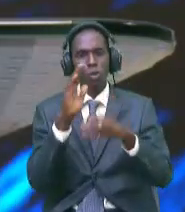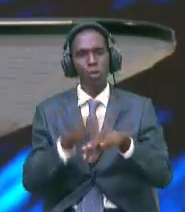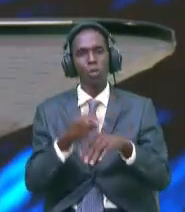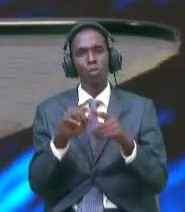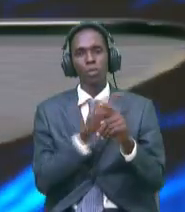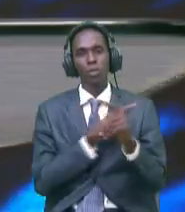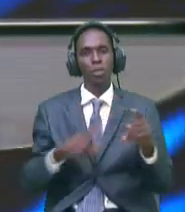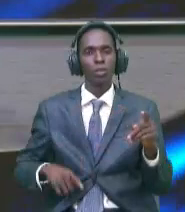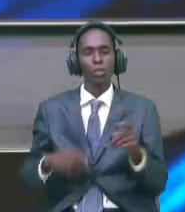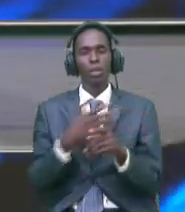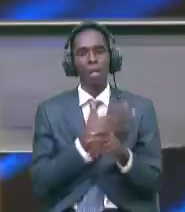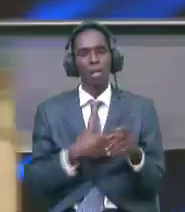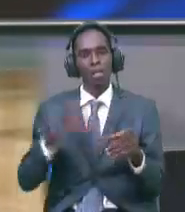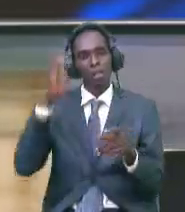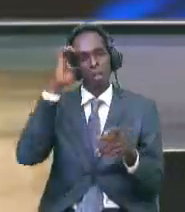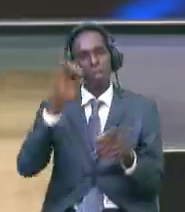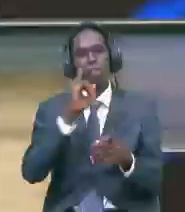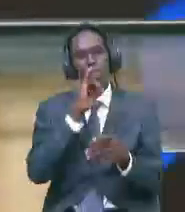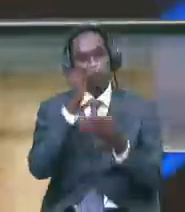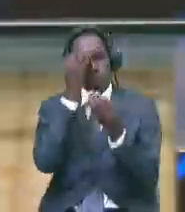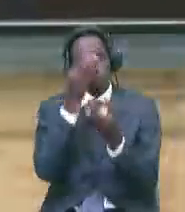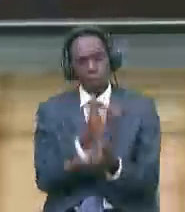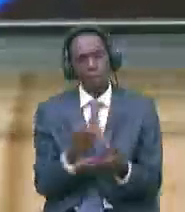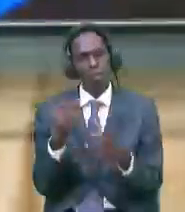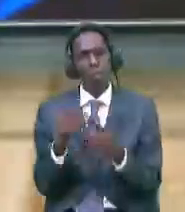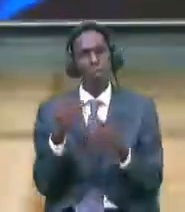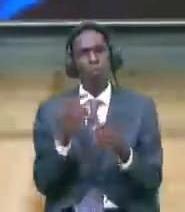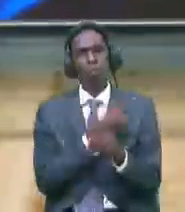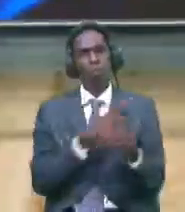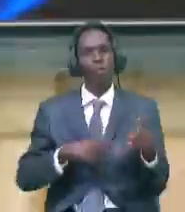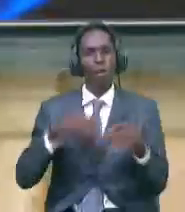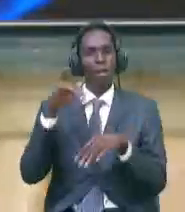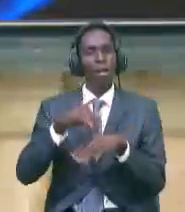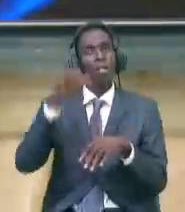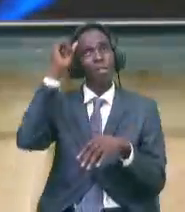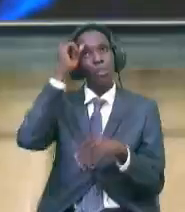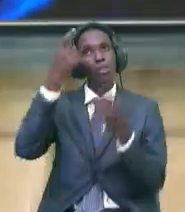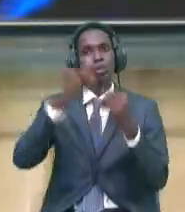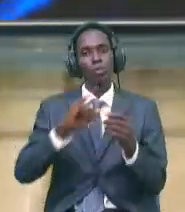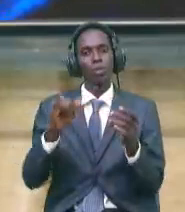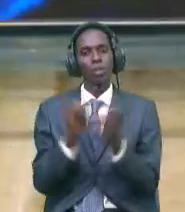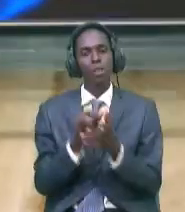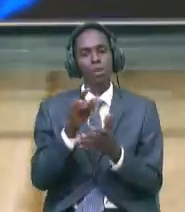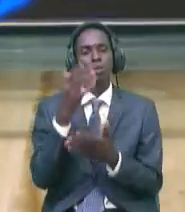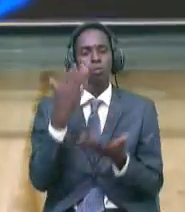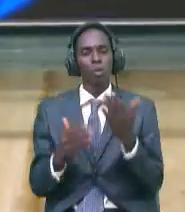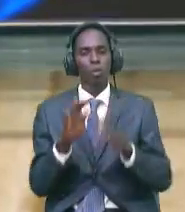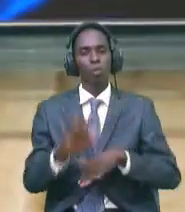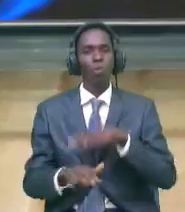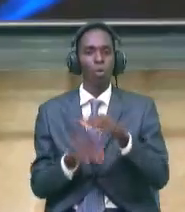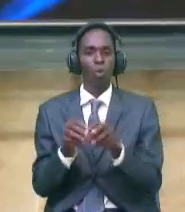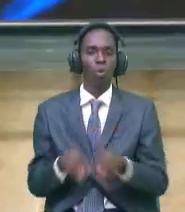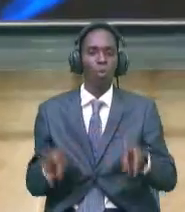Lord, and is obeying the word that is learning, that she might walk worthy of the Lord unto